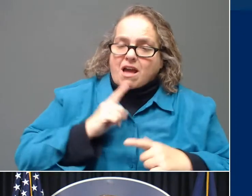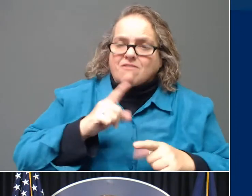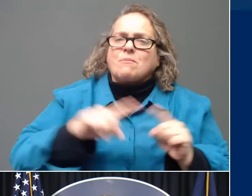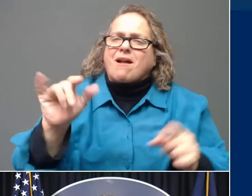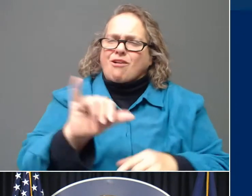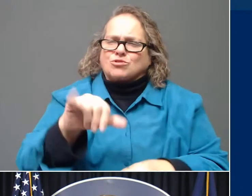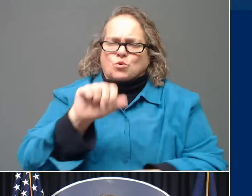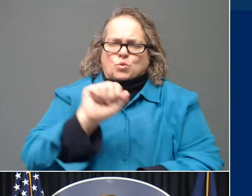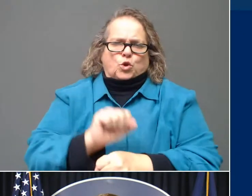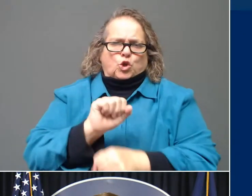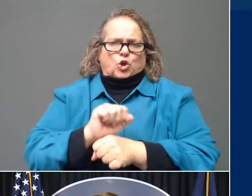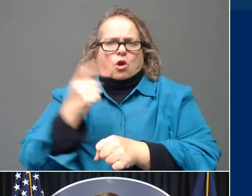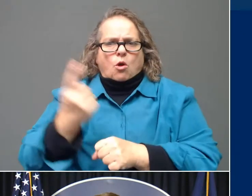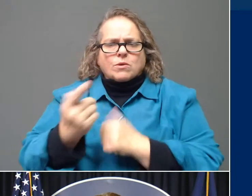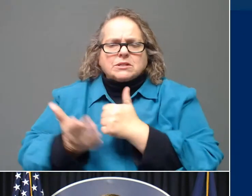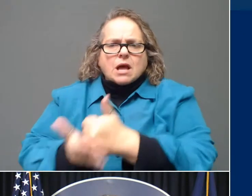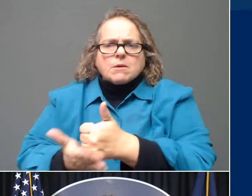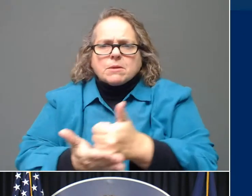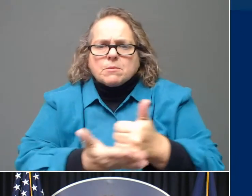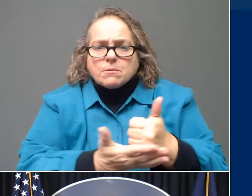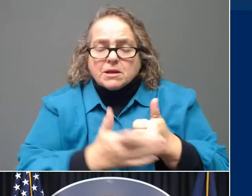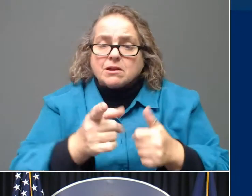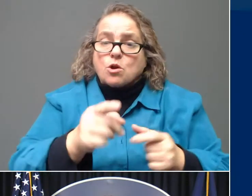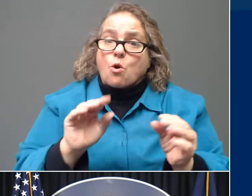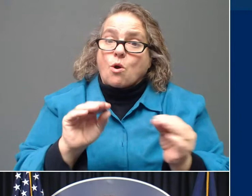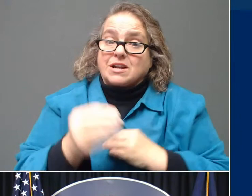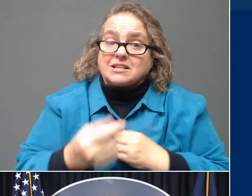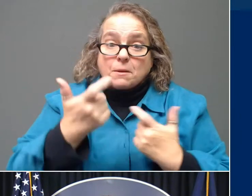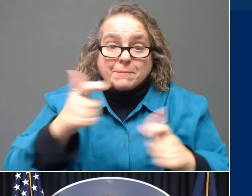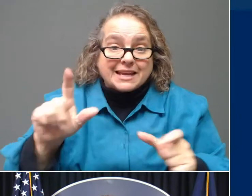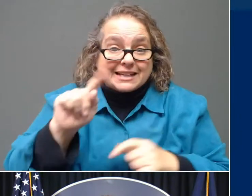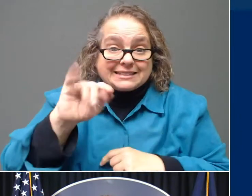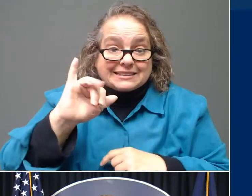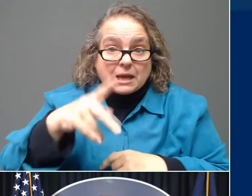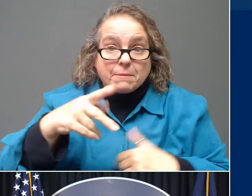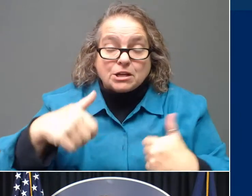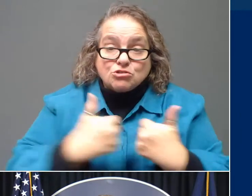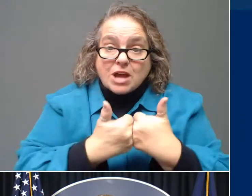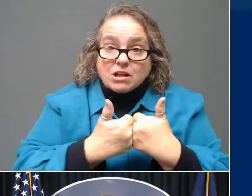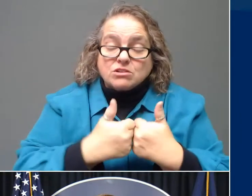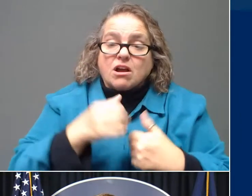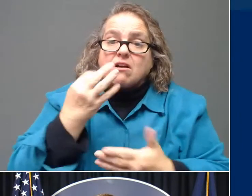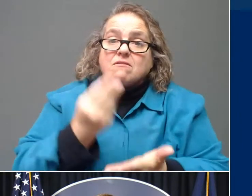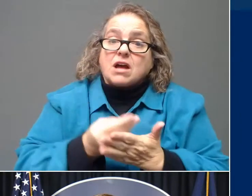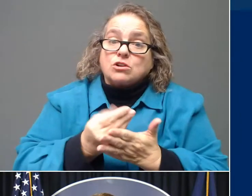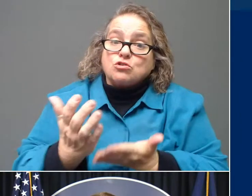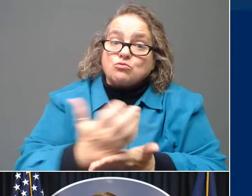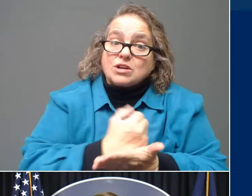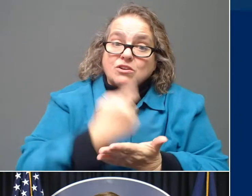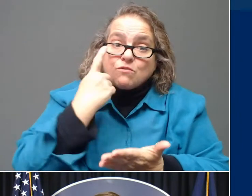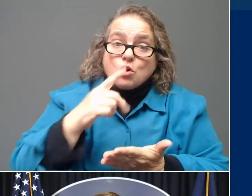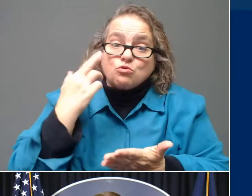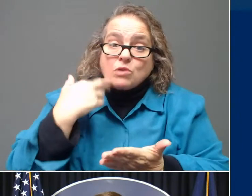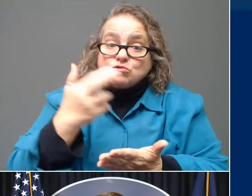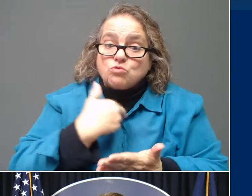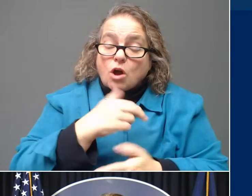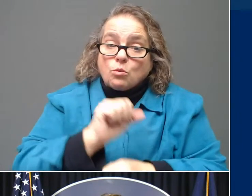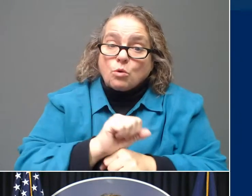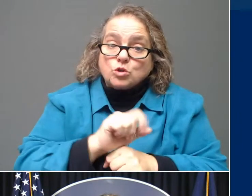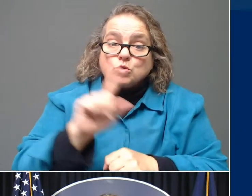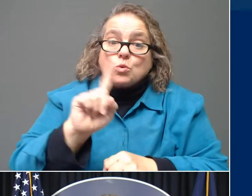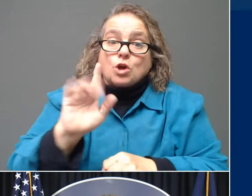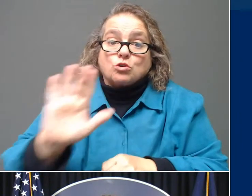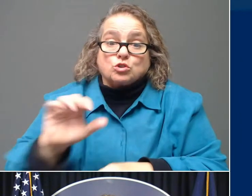this was through organizing the Big Tip Challenge, a fundraiser for restaurant workers whose jobs had been impacted by the COVID